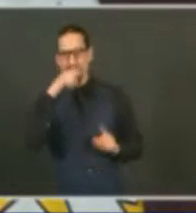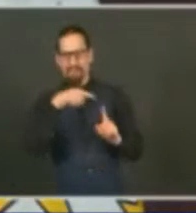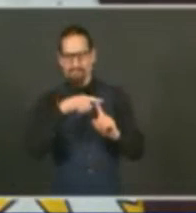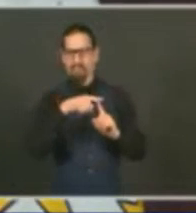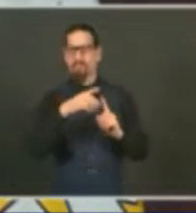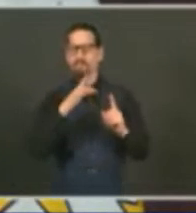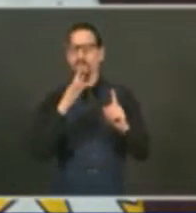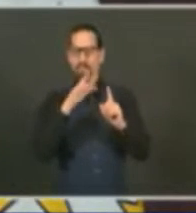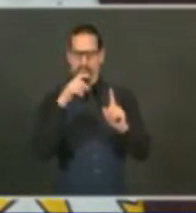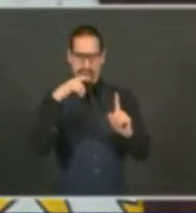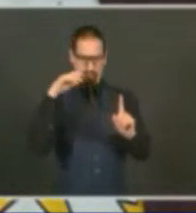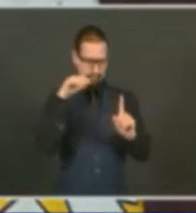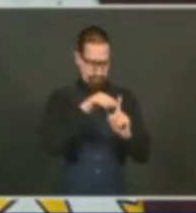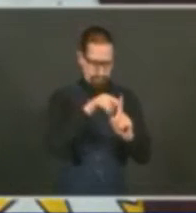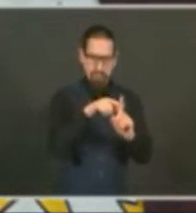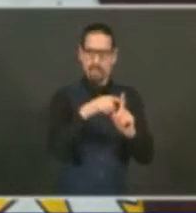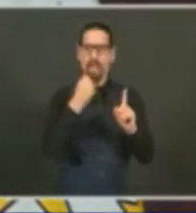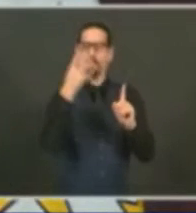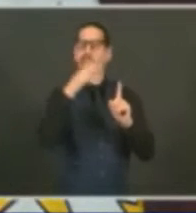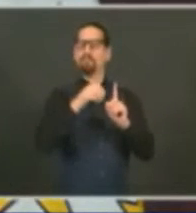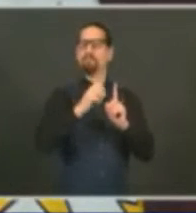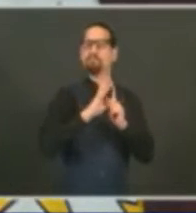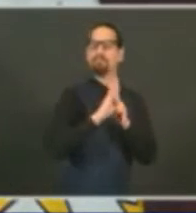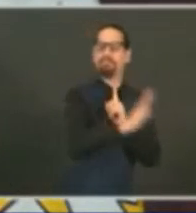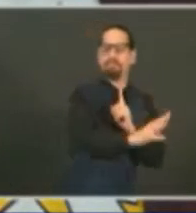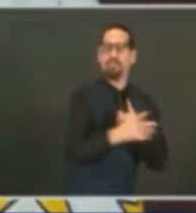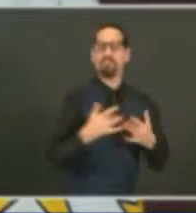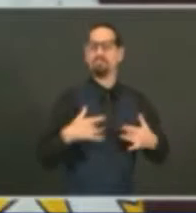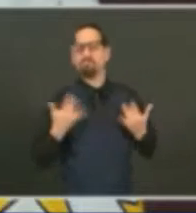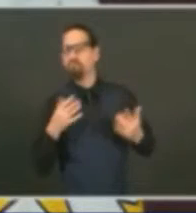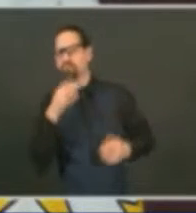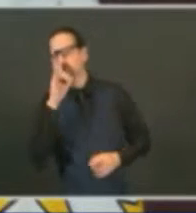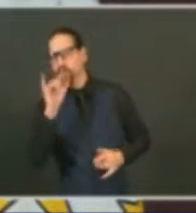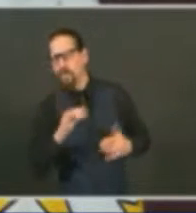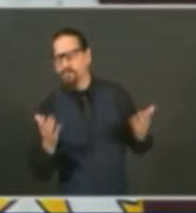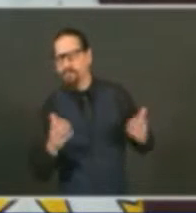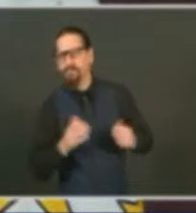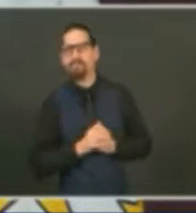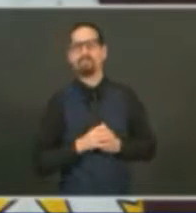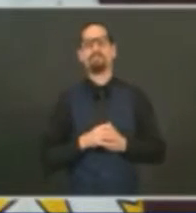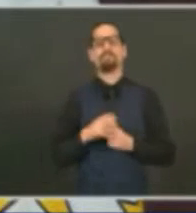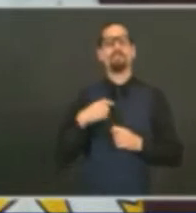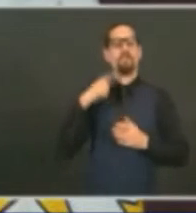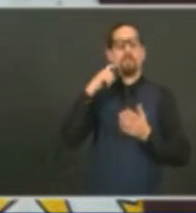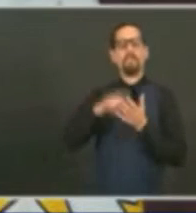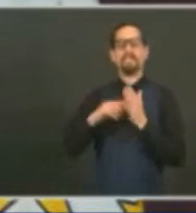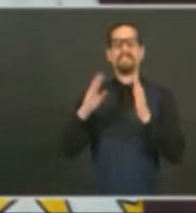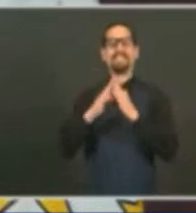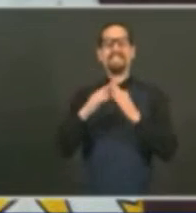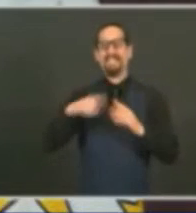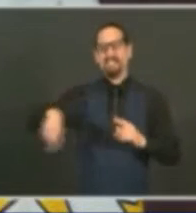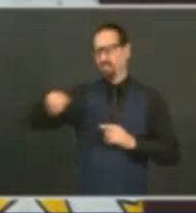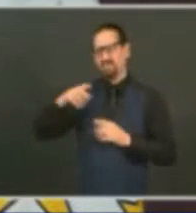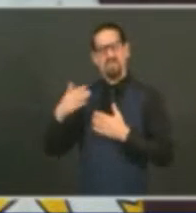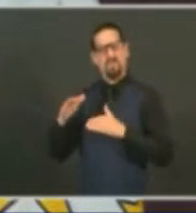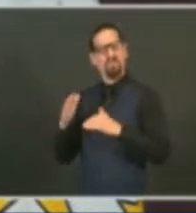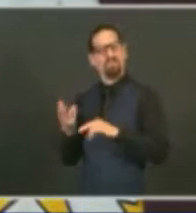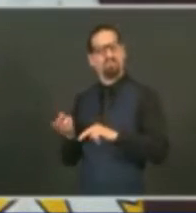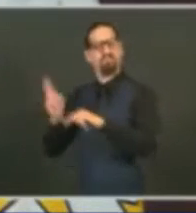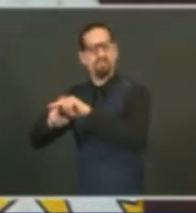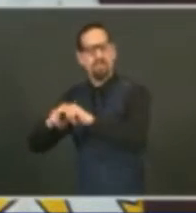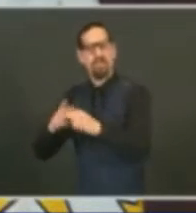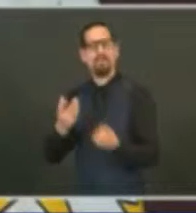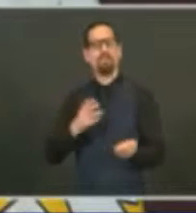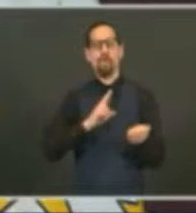describe some of the clusters that you're finding, whether it's based on municipality or based on something like nursing home settings or other congregate care